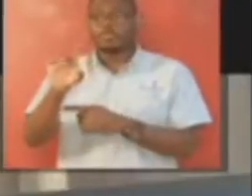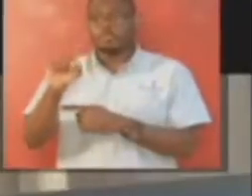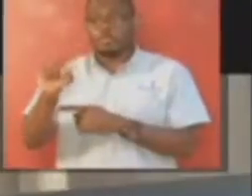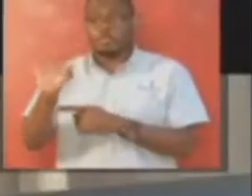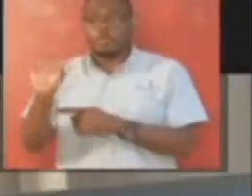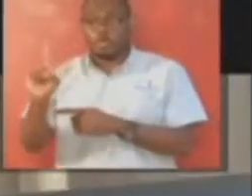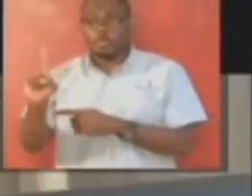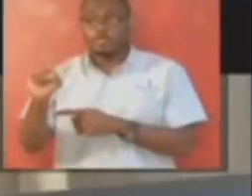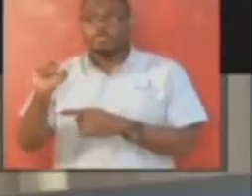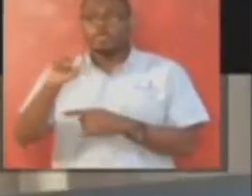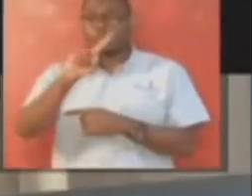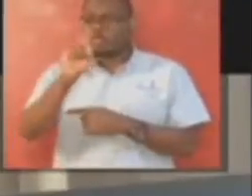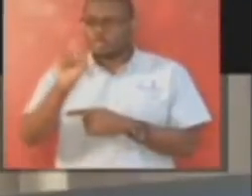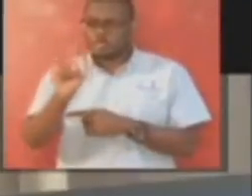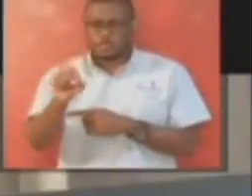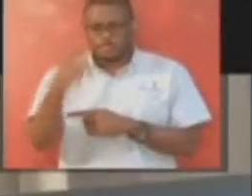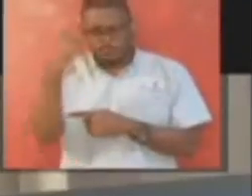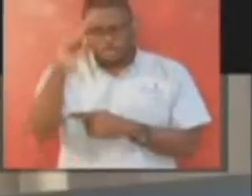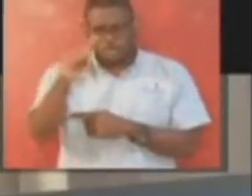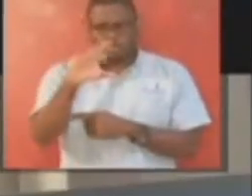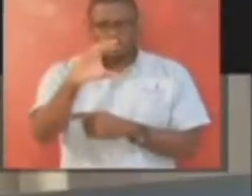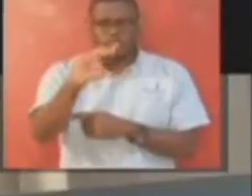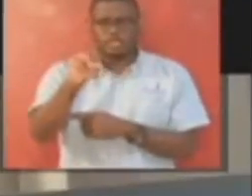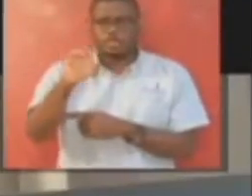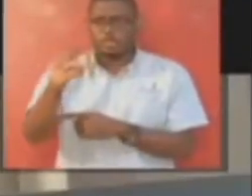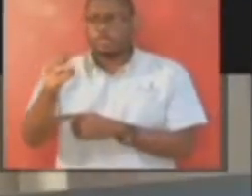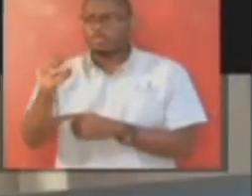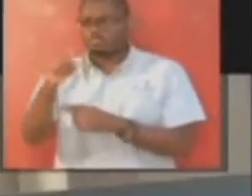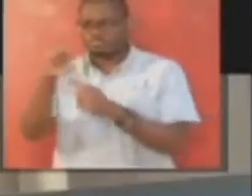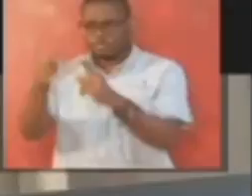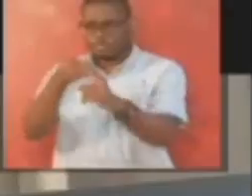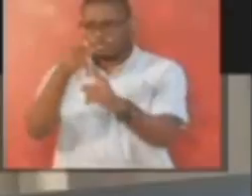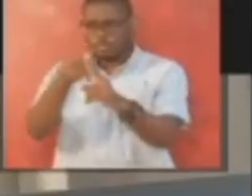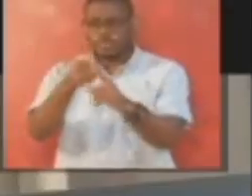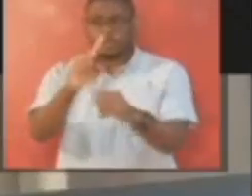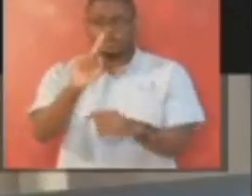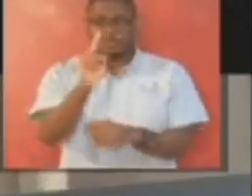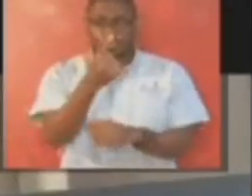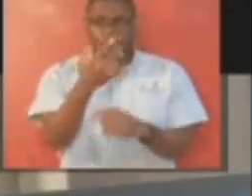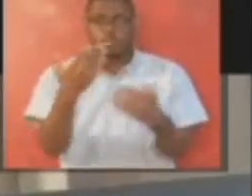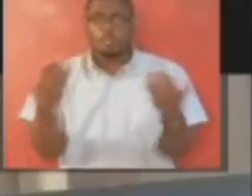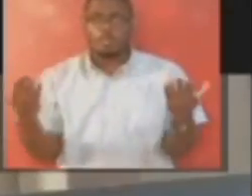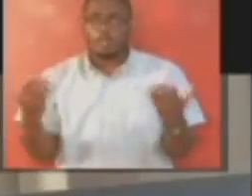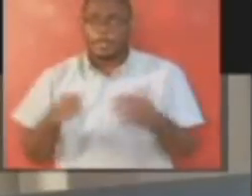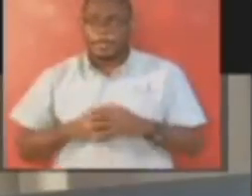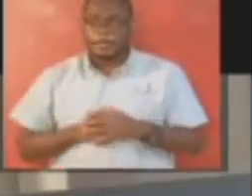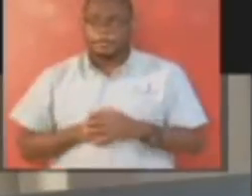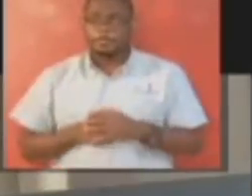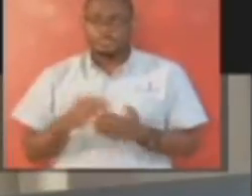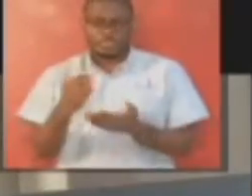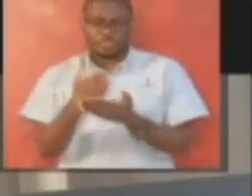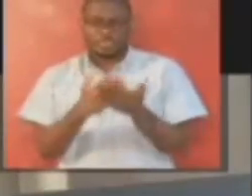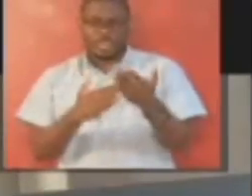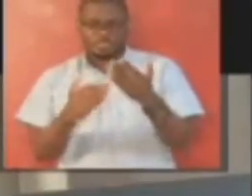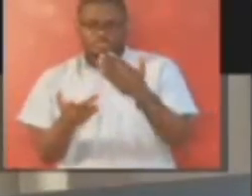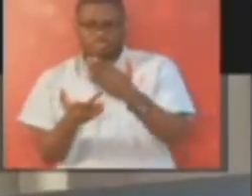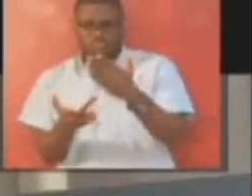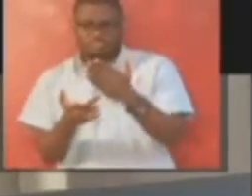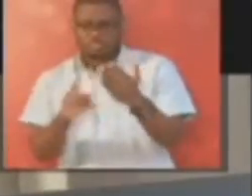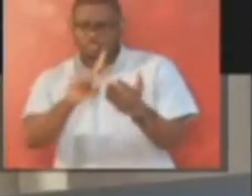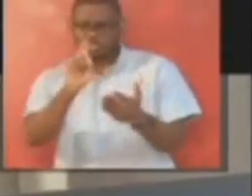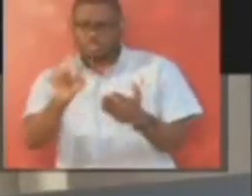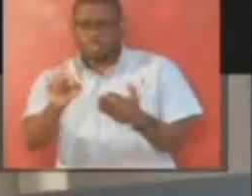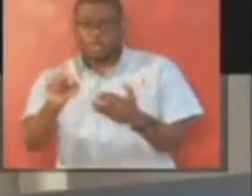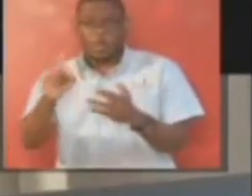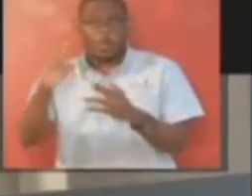really for Dr. Parasram, and the first being somewhat of a technical question, and here's hoping that